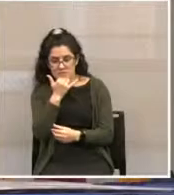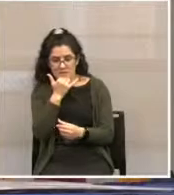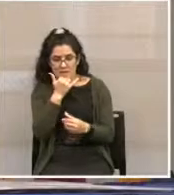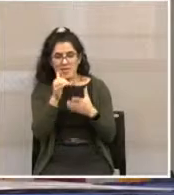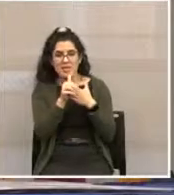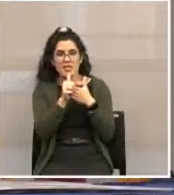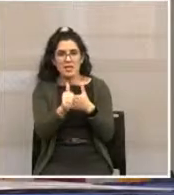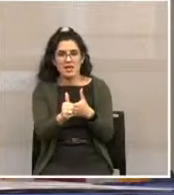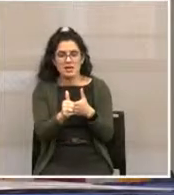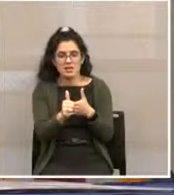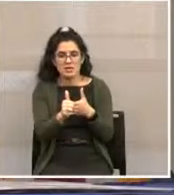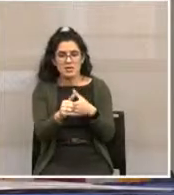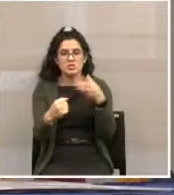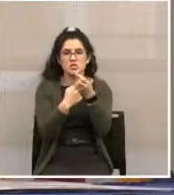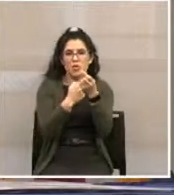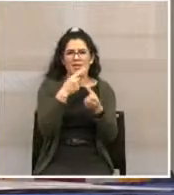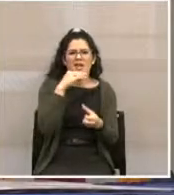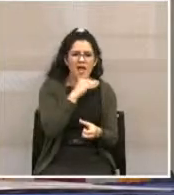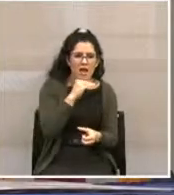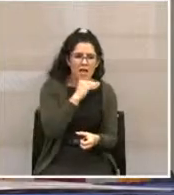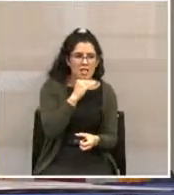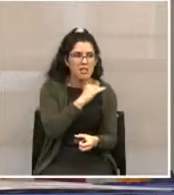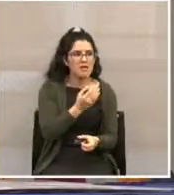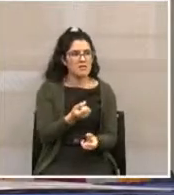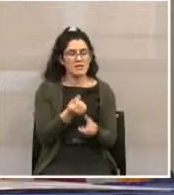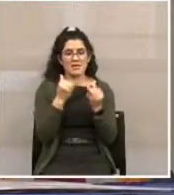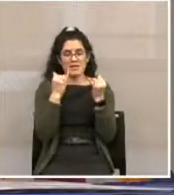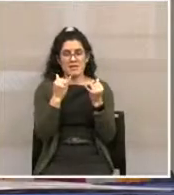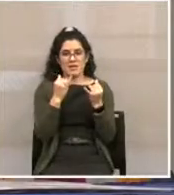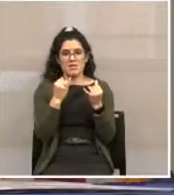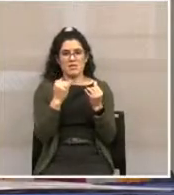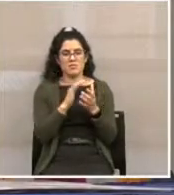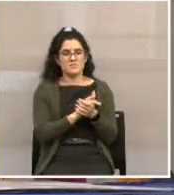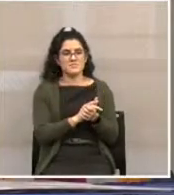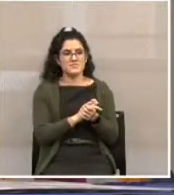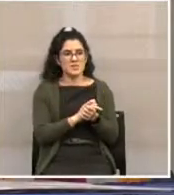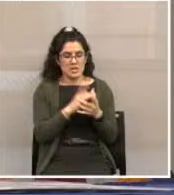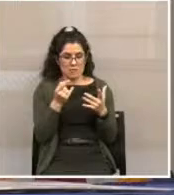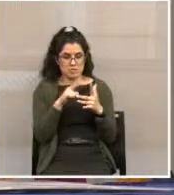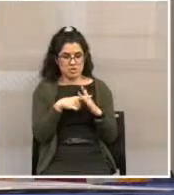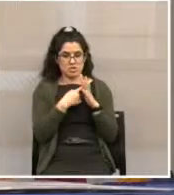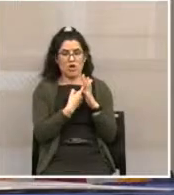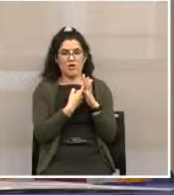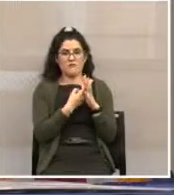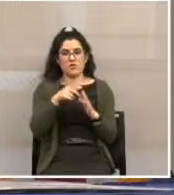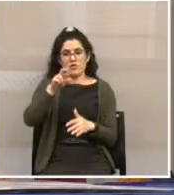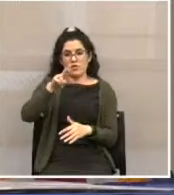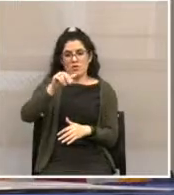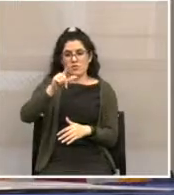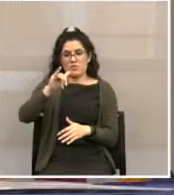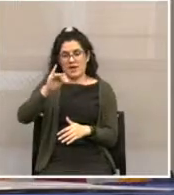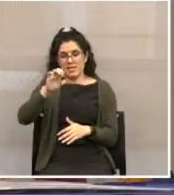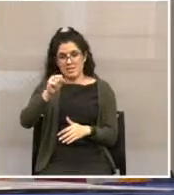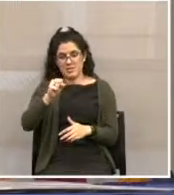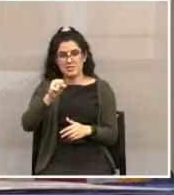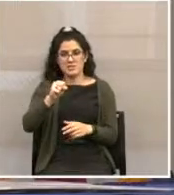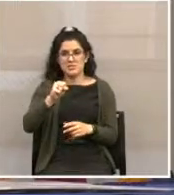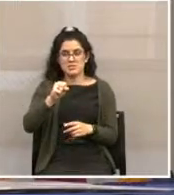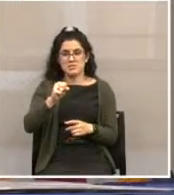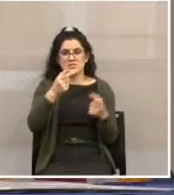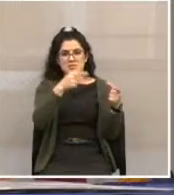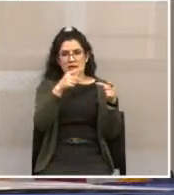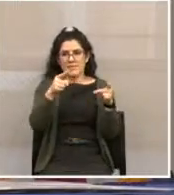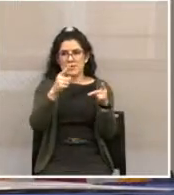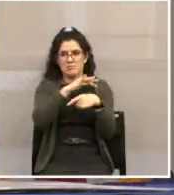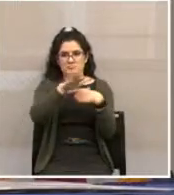supporting the big lie, which was basically the kindling for the rallies that took place across the